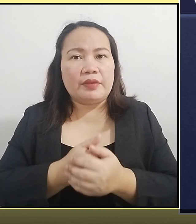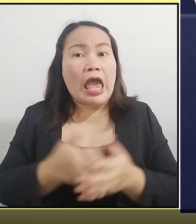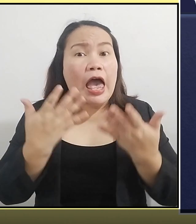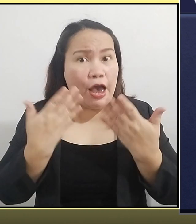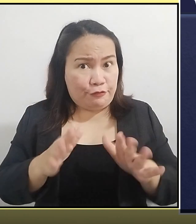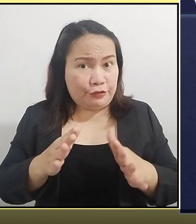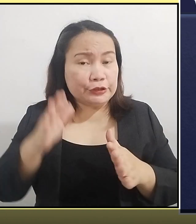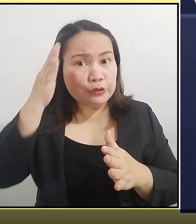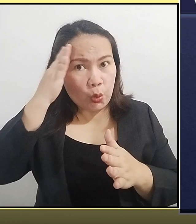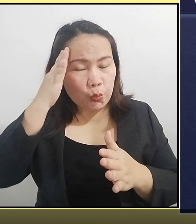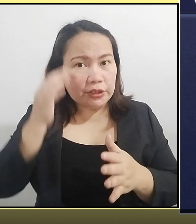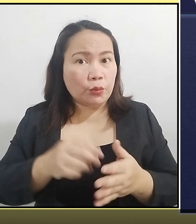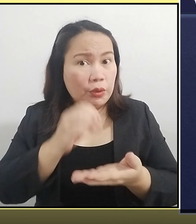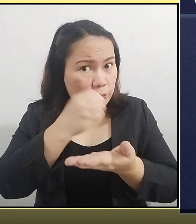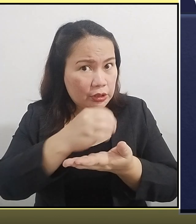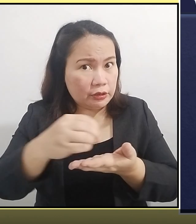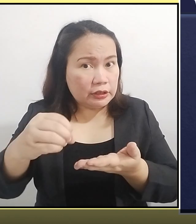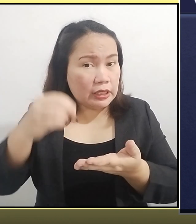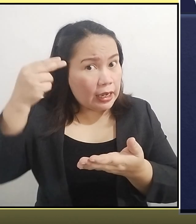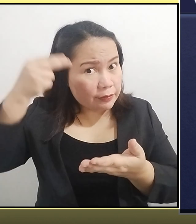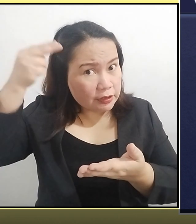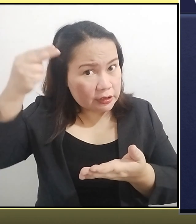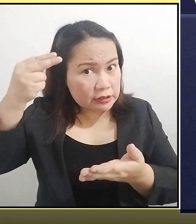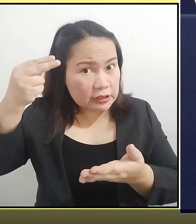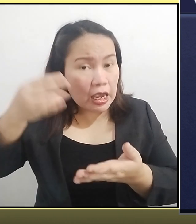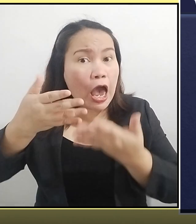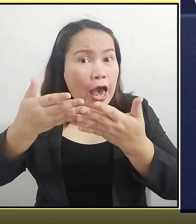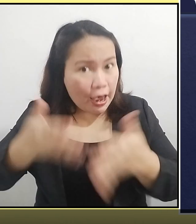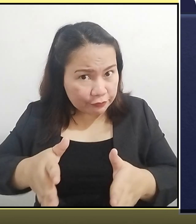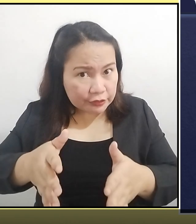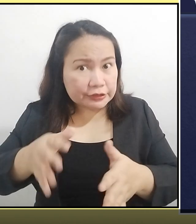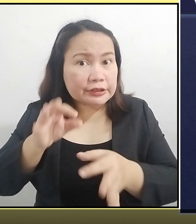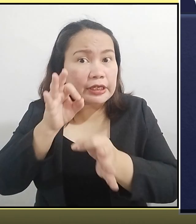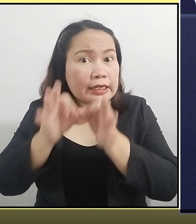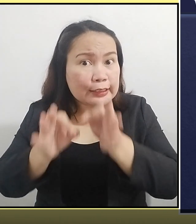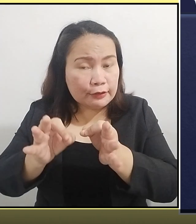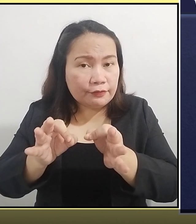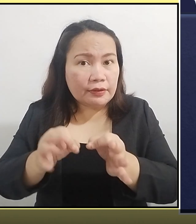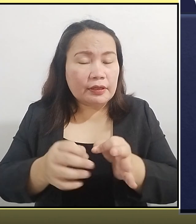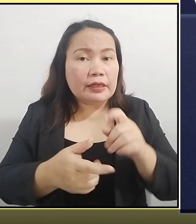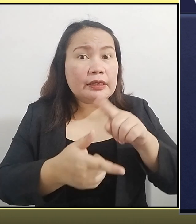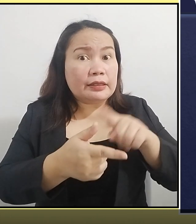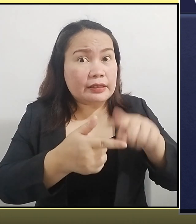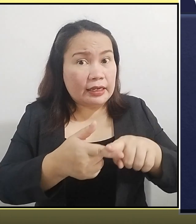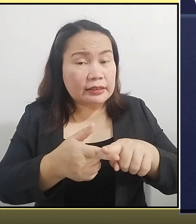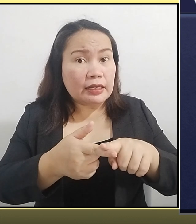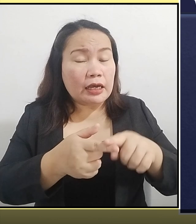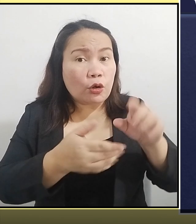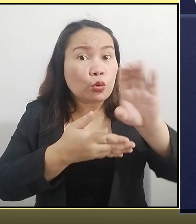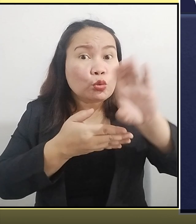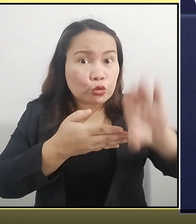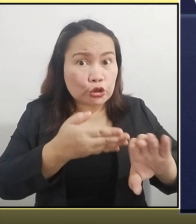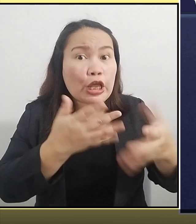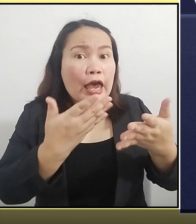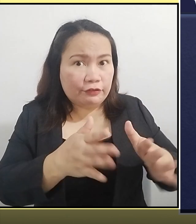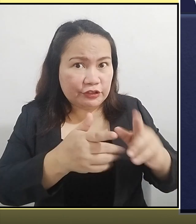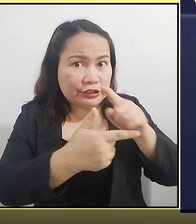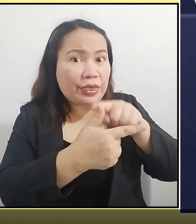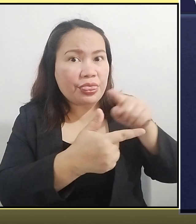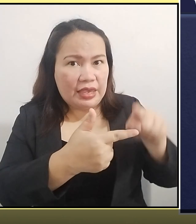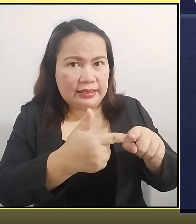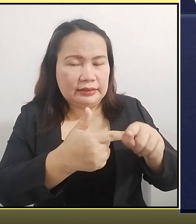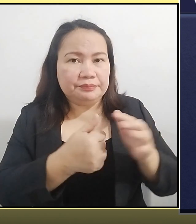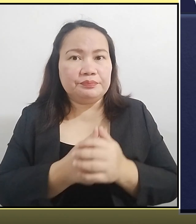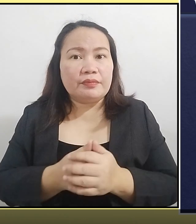we will write the hypothesis after if and the conclusion after then. Now, take note that